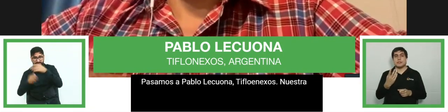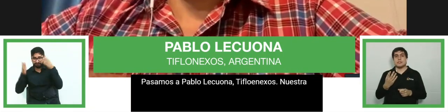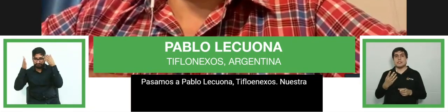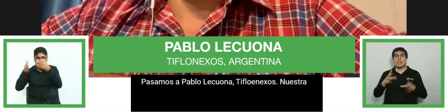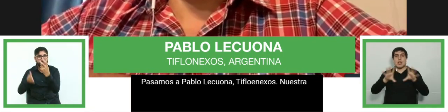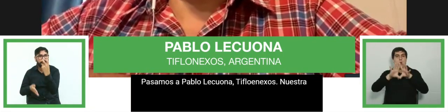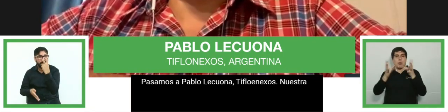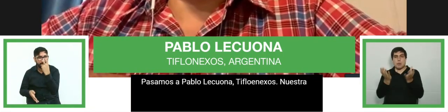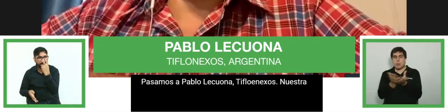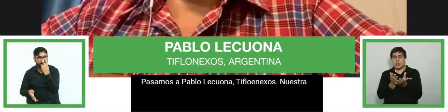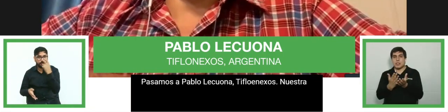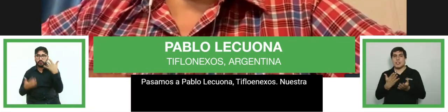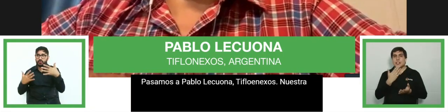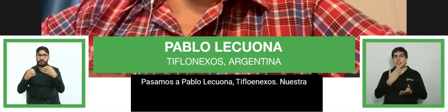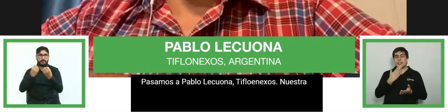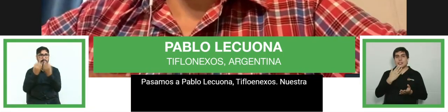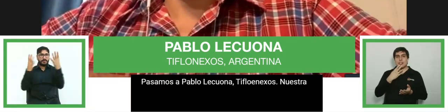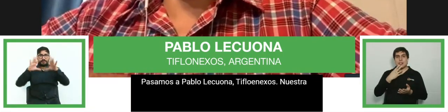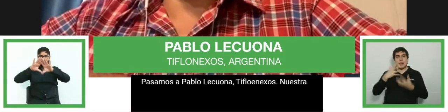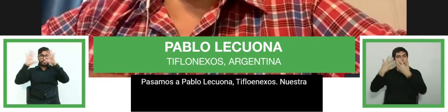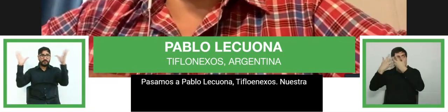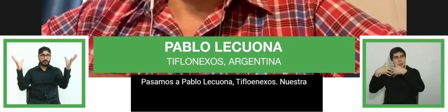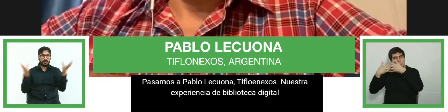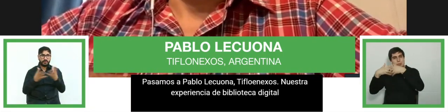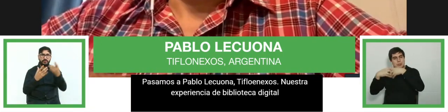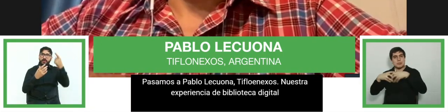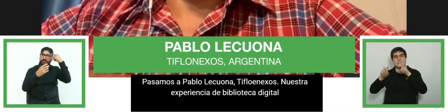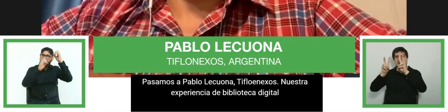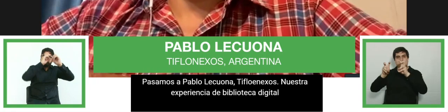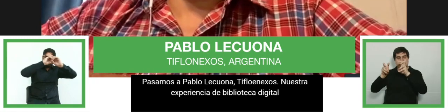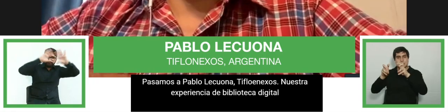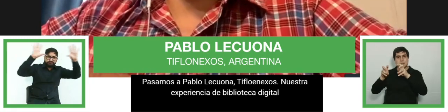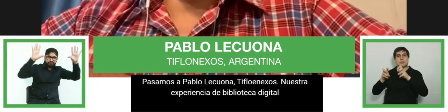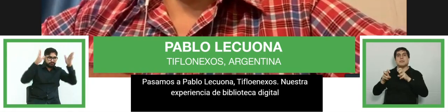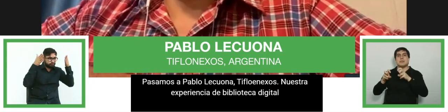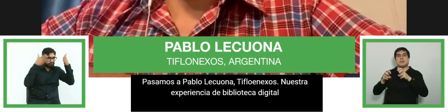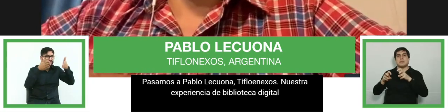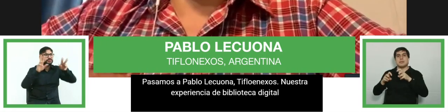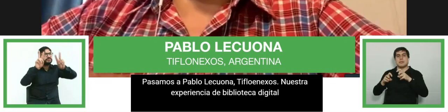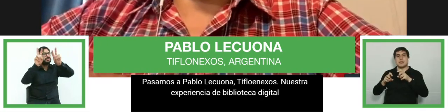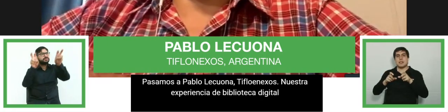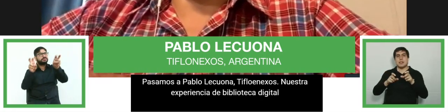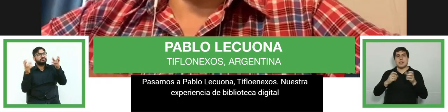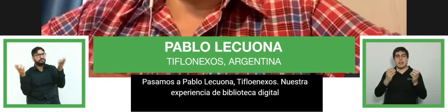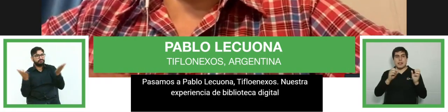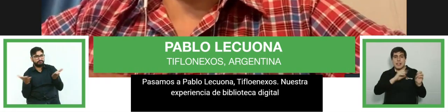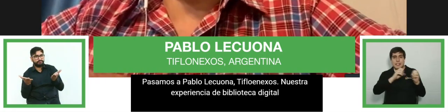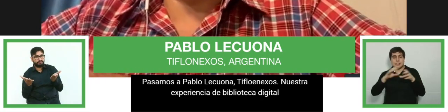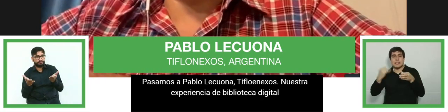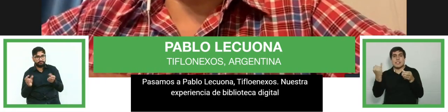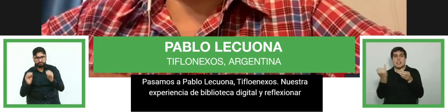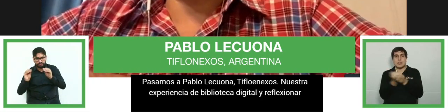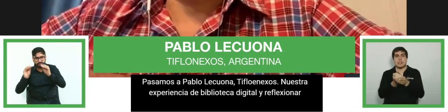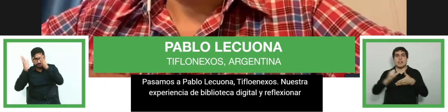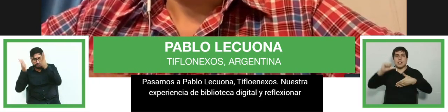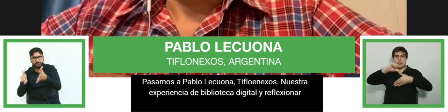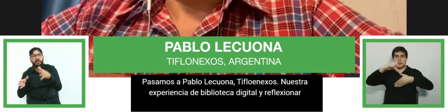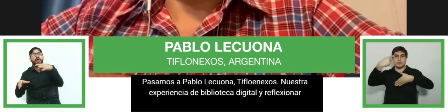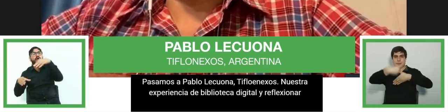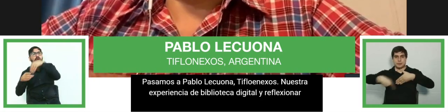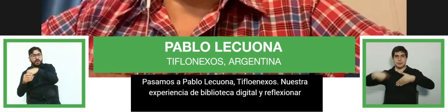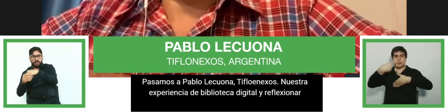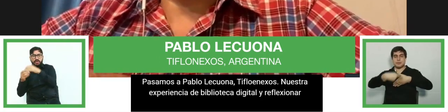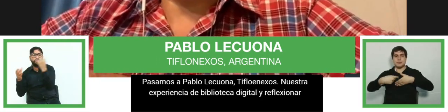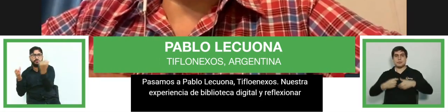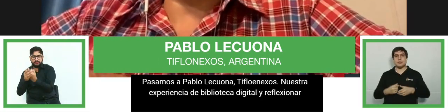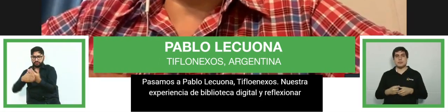reflecting on some things on what happens with inclusive education in Latin America. Our work comes from